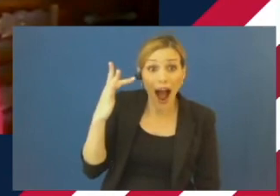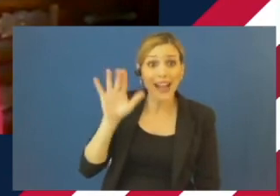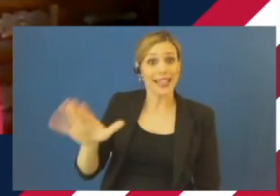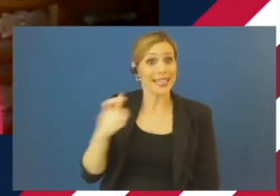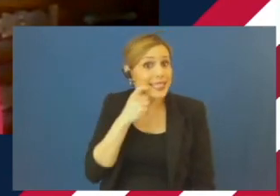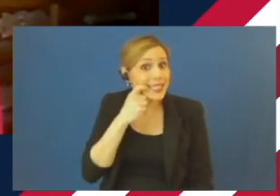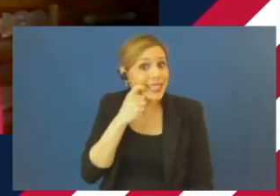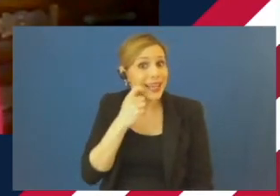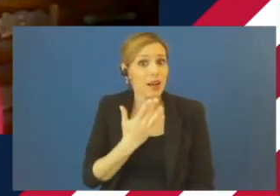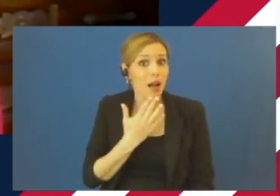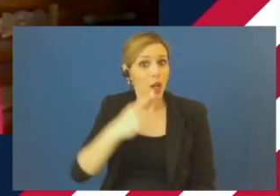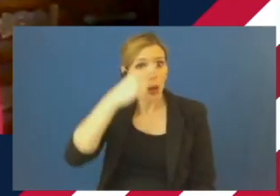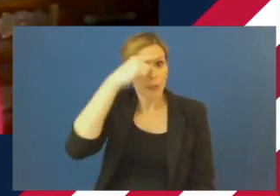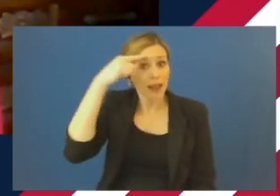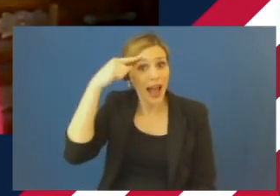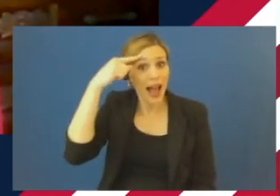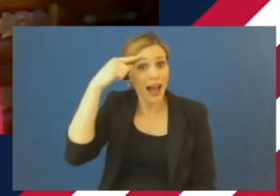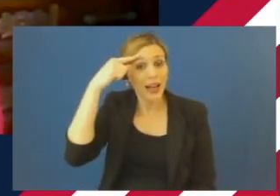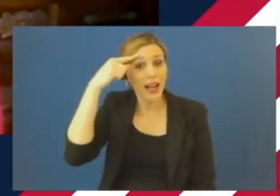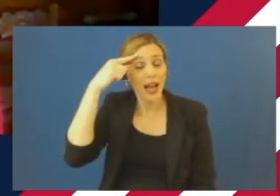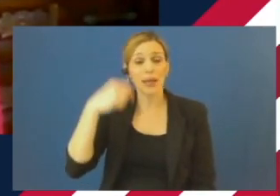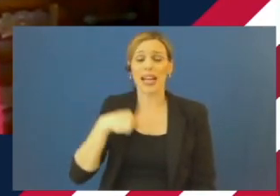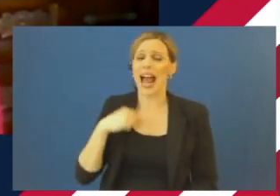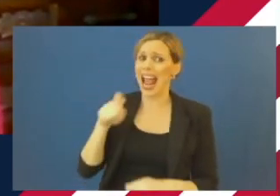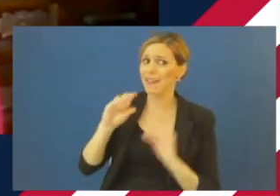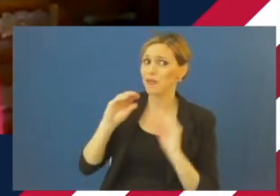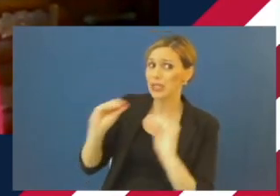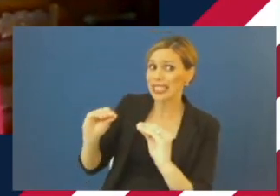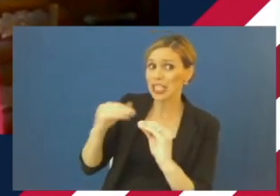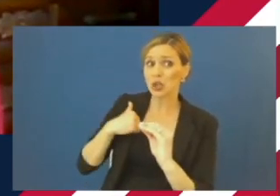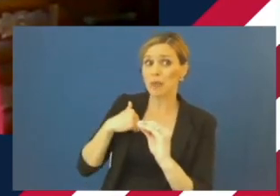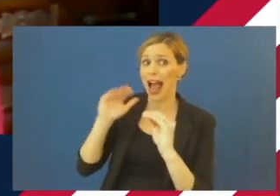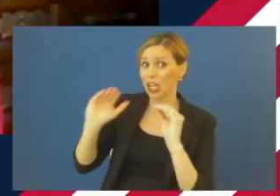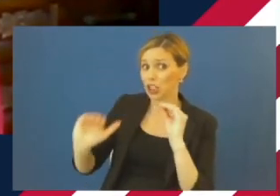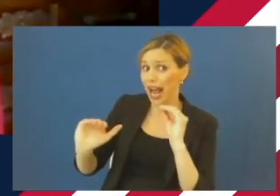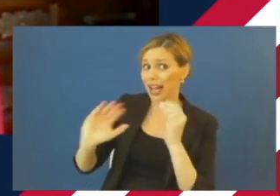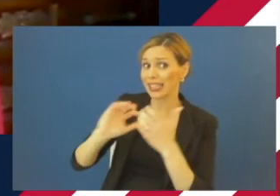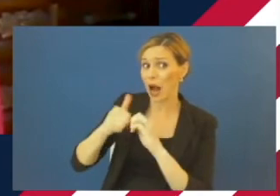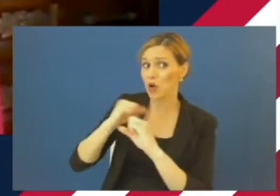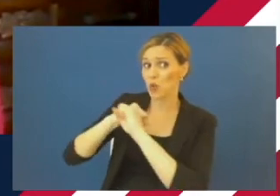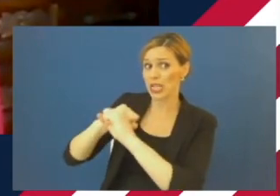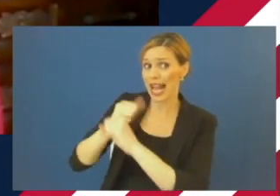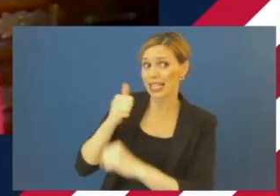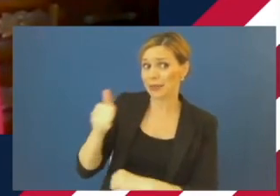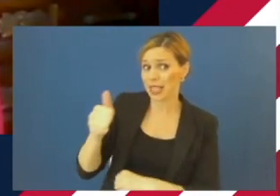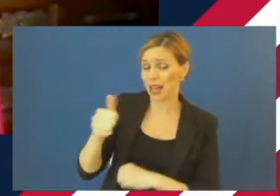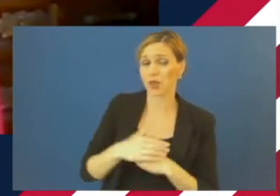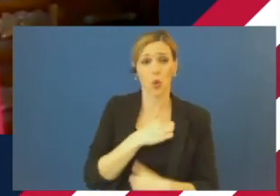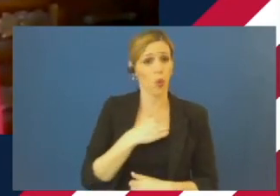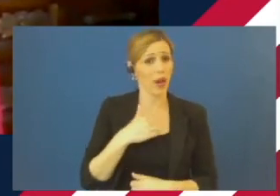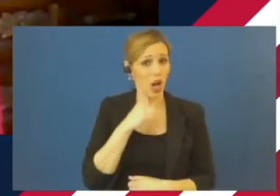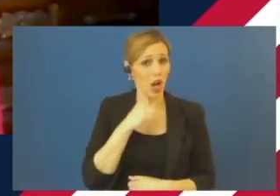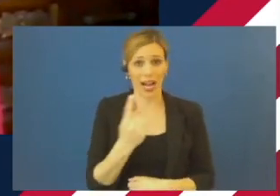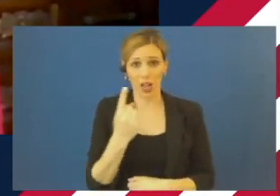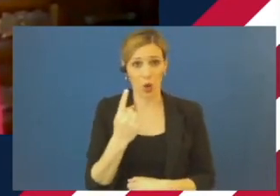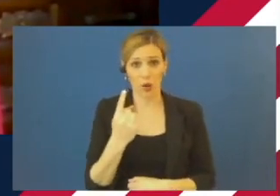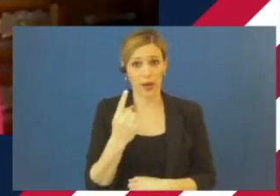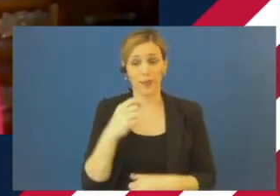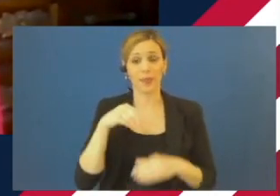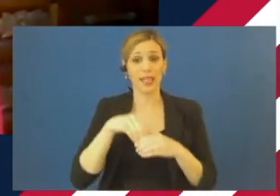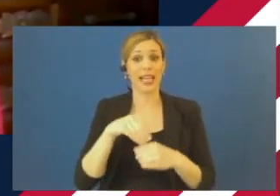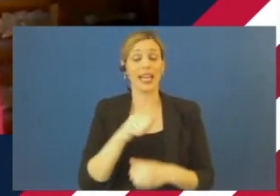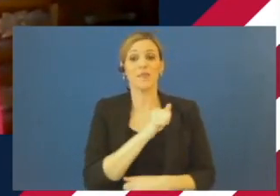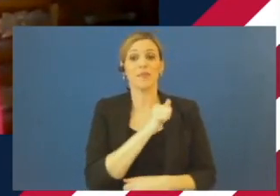I've ever had to teach my own child. We are not alone. In Arizona, many of our students are part of the Deferred Action for Childhood Arrivals,